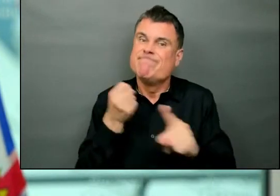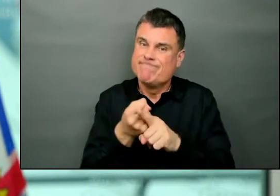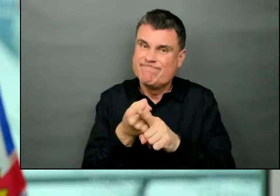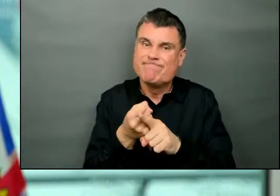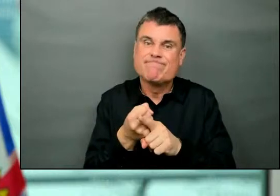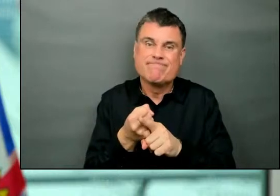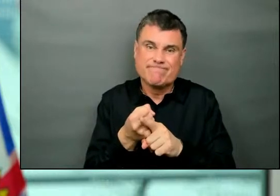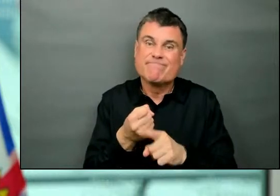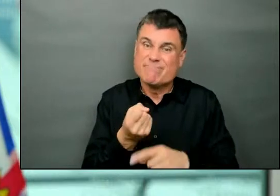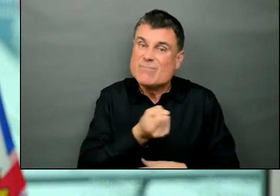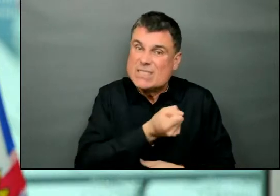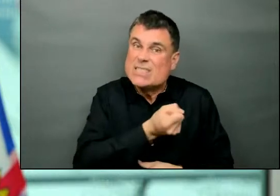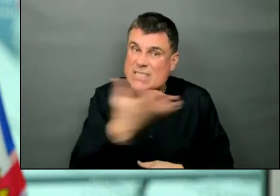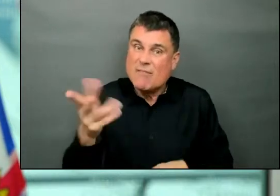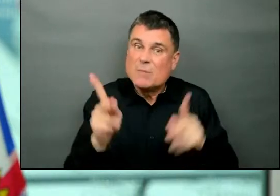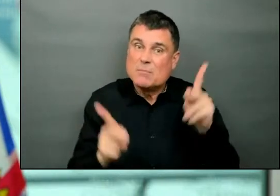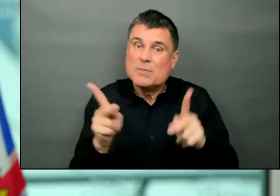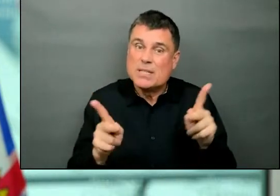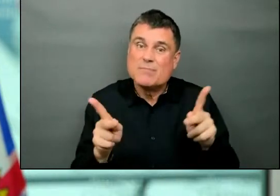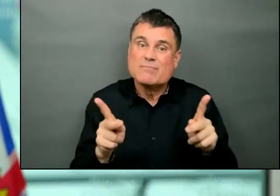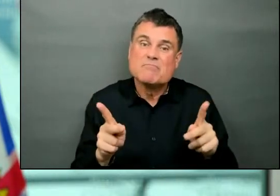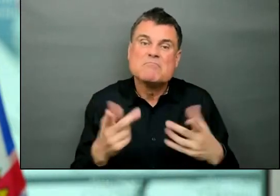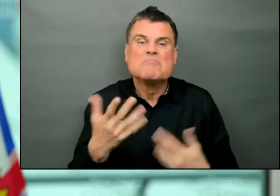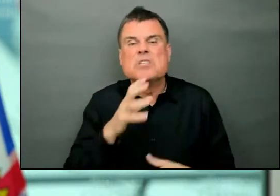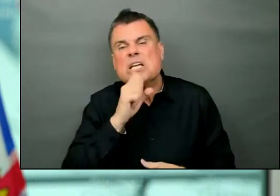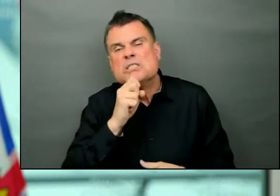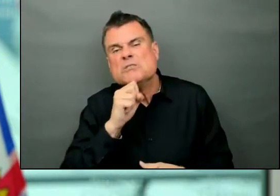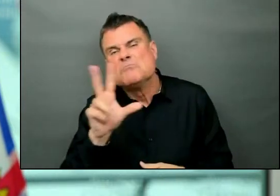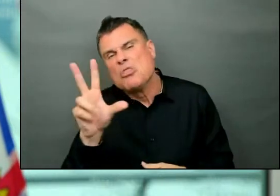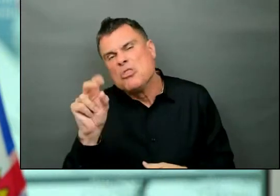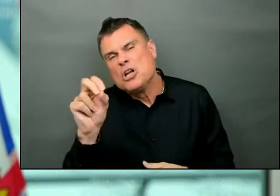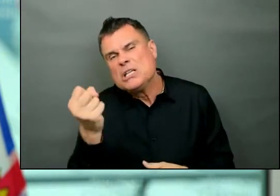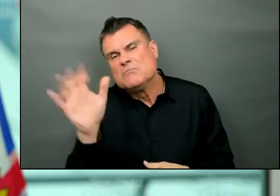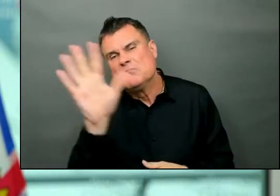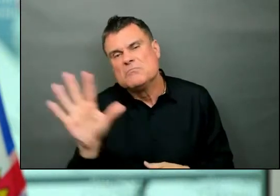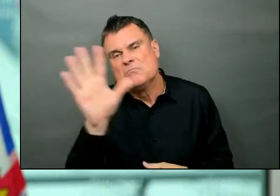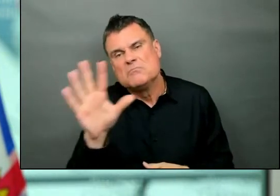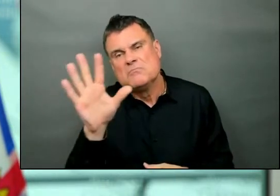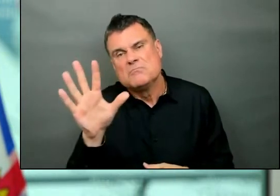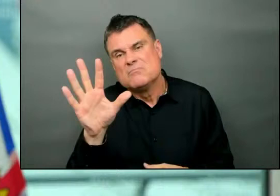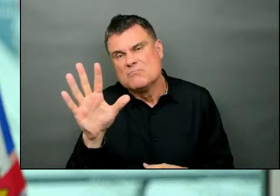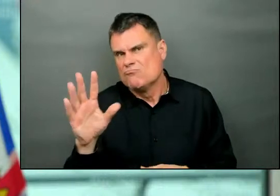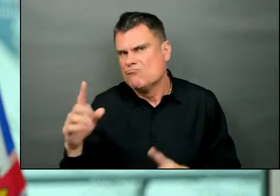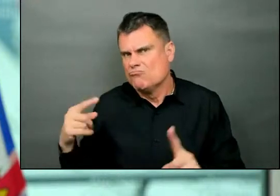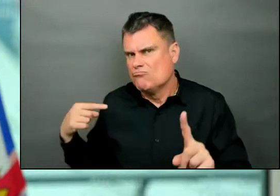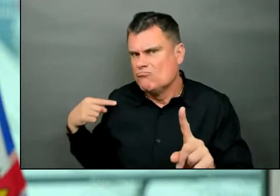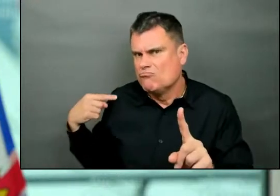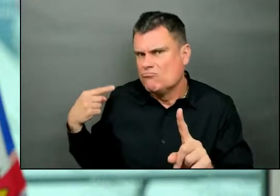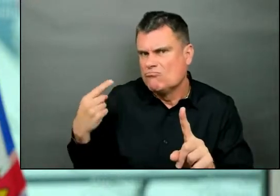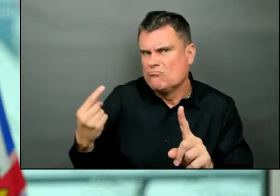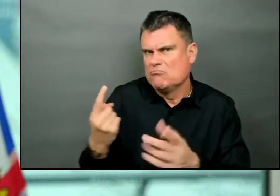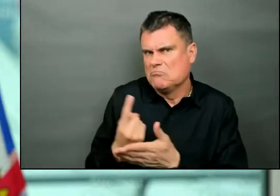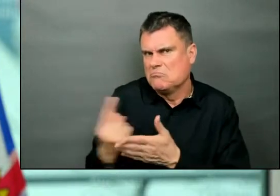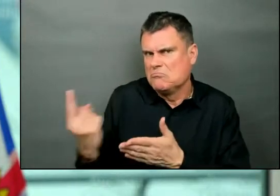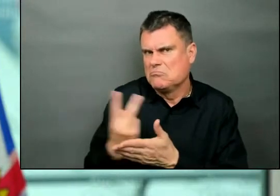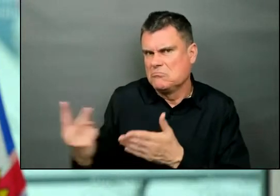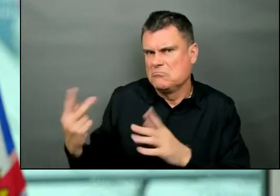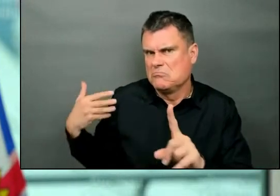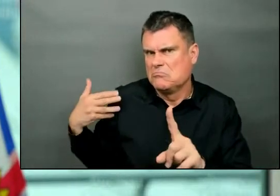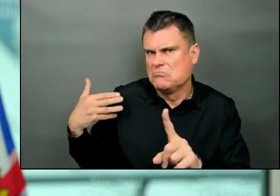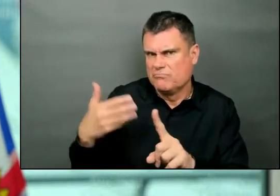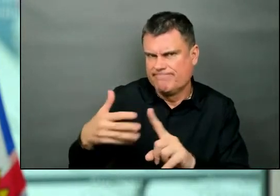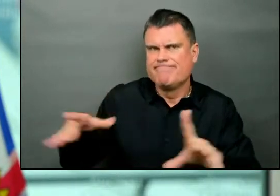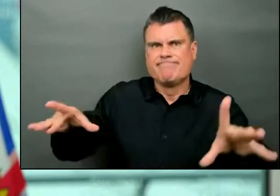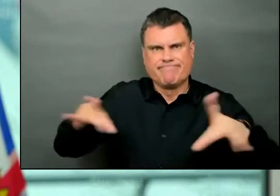their 30s who have died in the last few weeks from COVID. So it's a combination that we're seeing now, and it's why